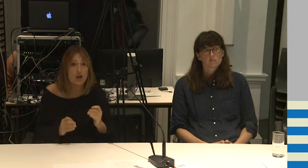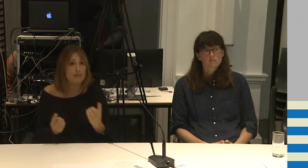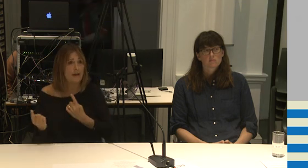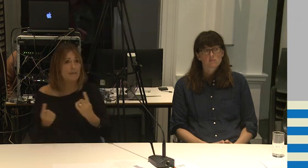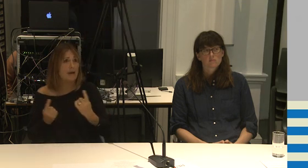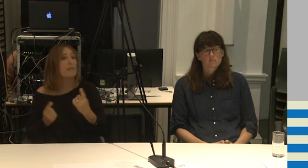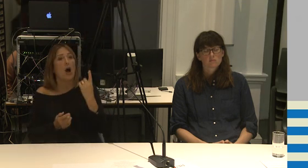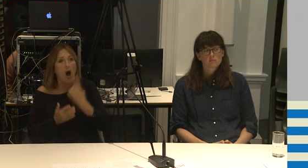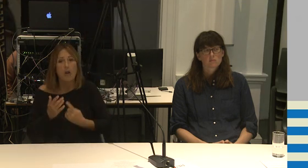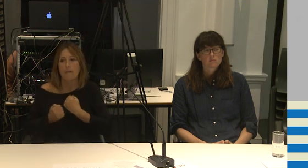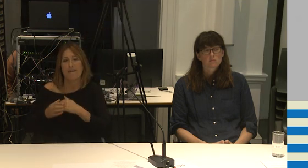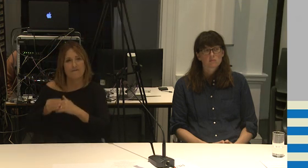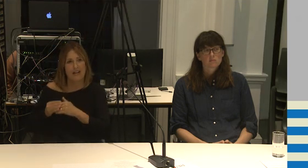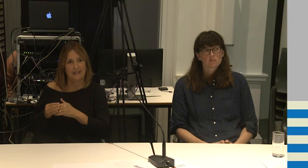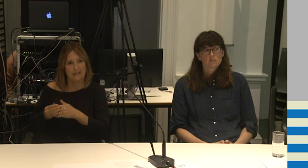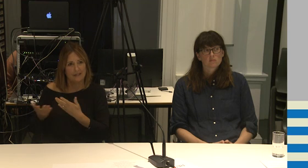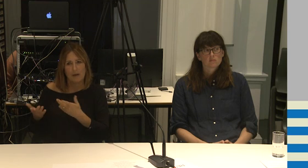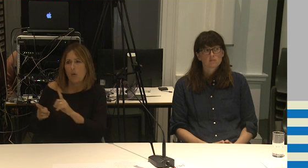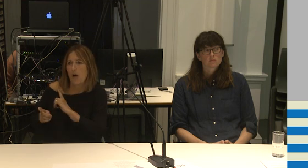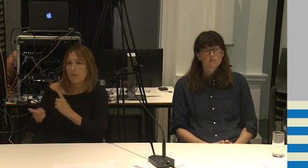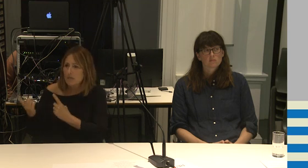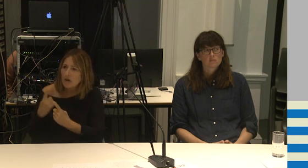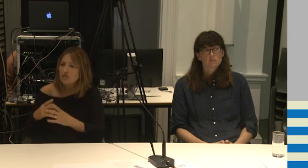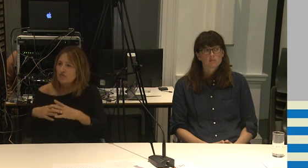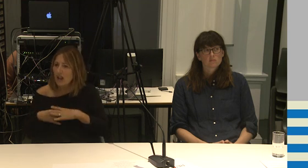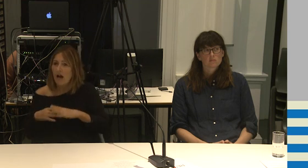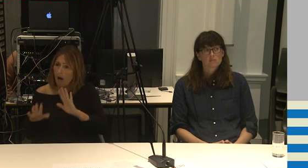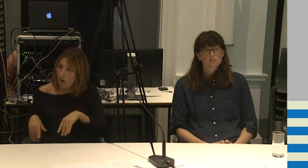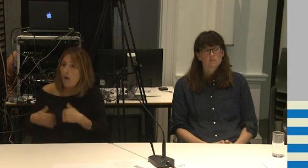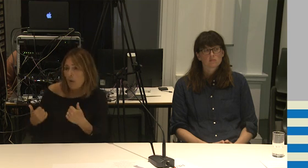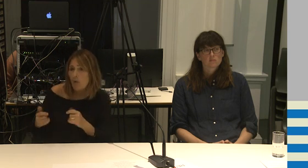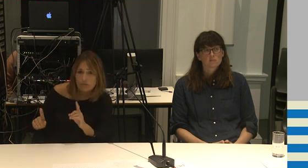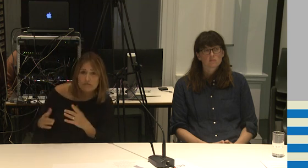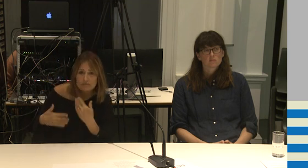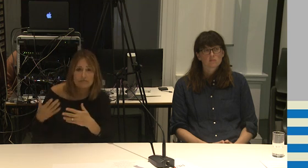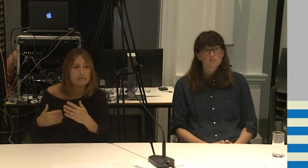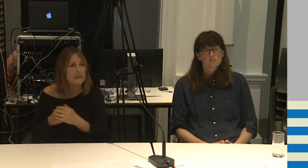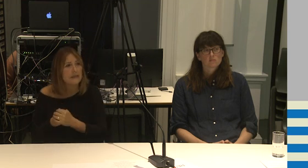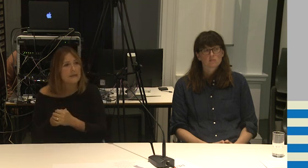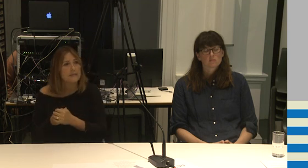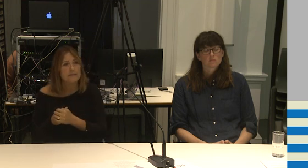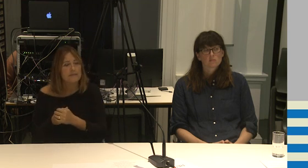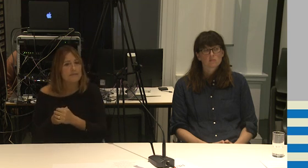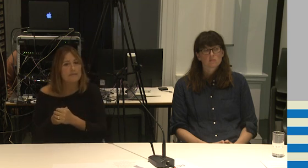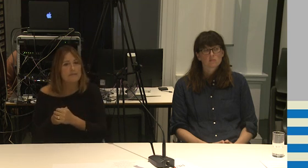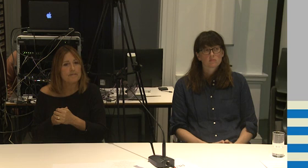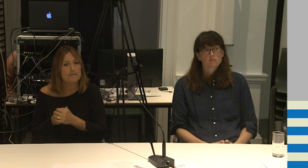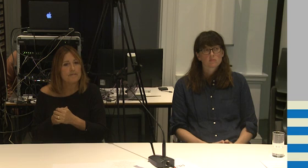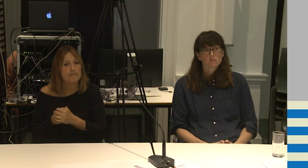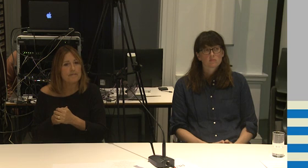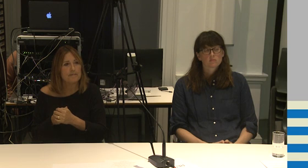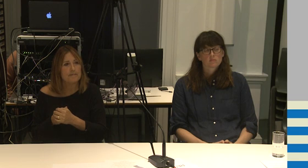it. Well, apart from my friends, who then became my friends because they were so relaxed with it. And I think when we're talking